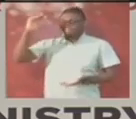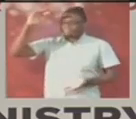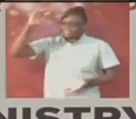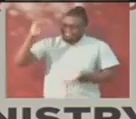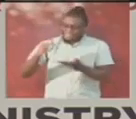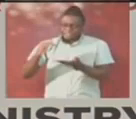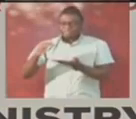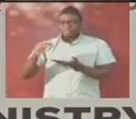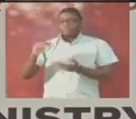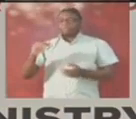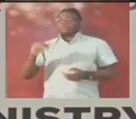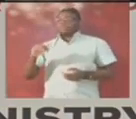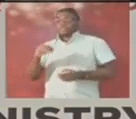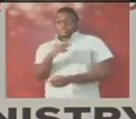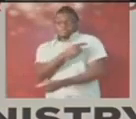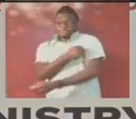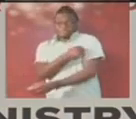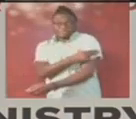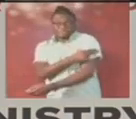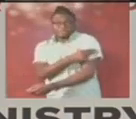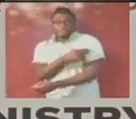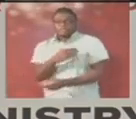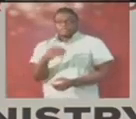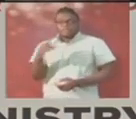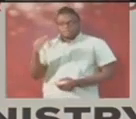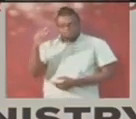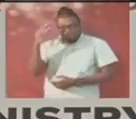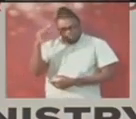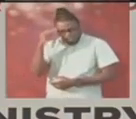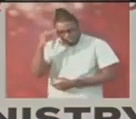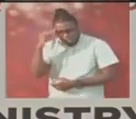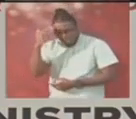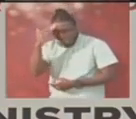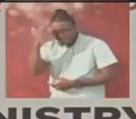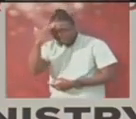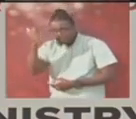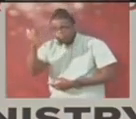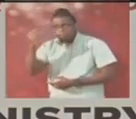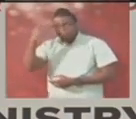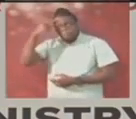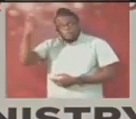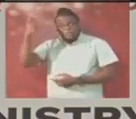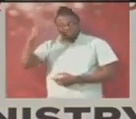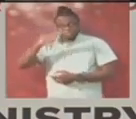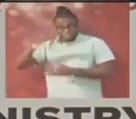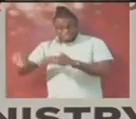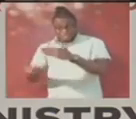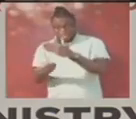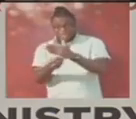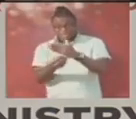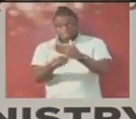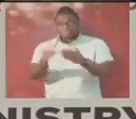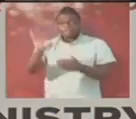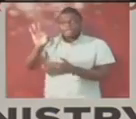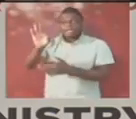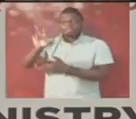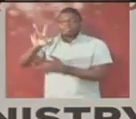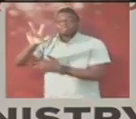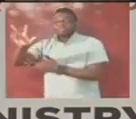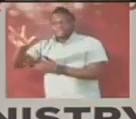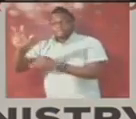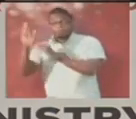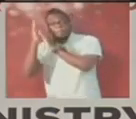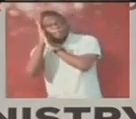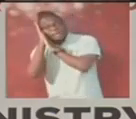That decrease is due to the addition of 93 additional beds. The figures in Tobago